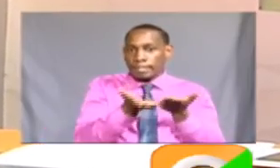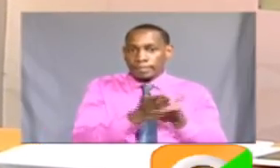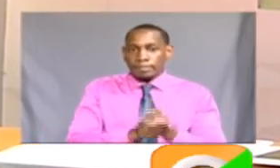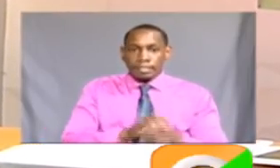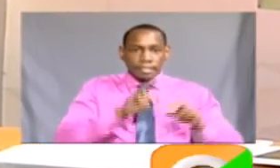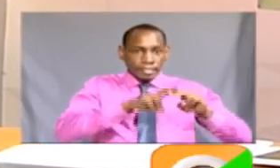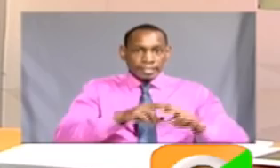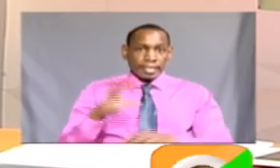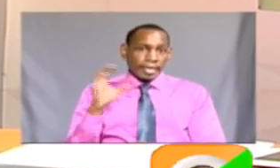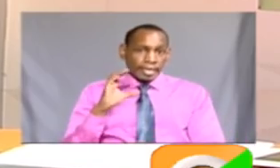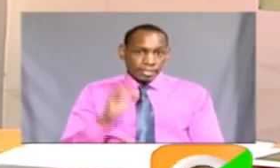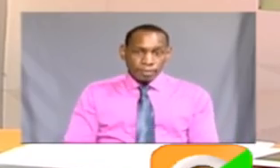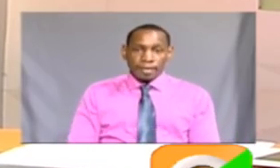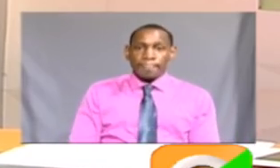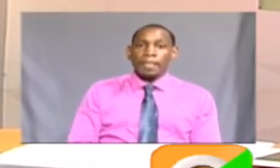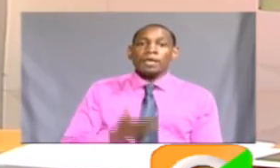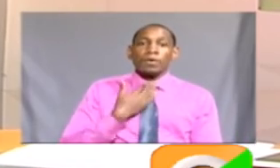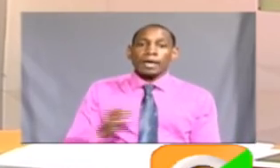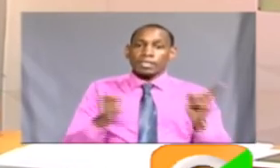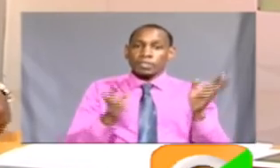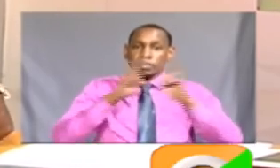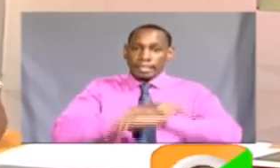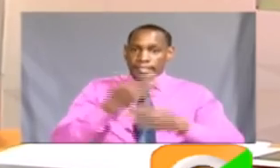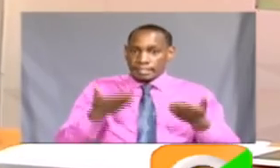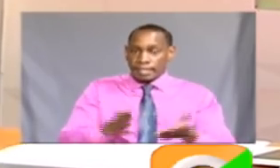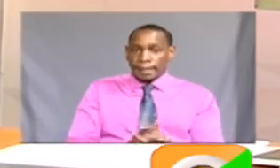services to seating customers. We want to take a break right now on the program.